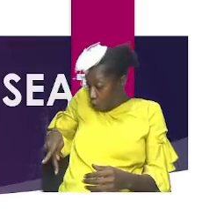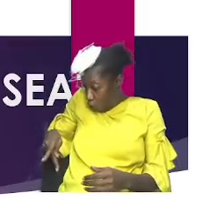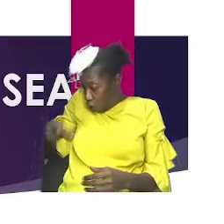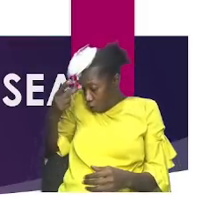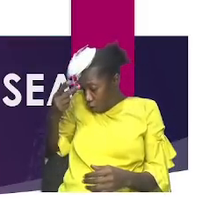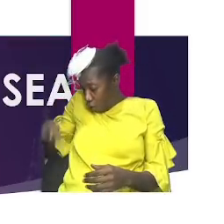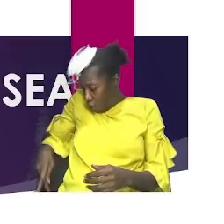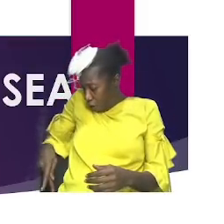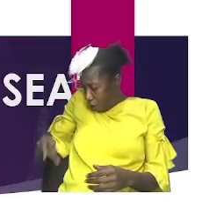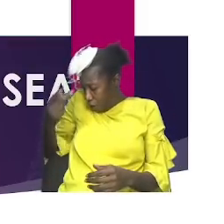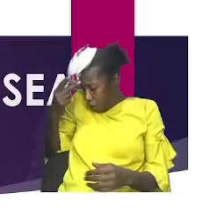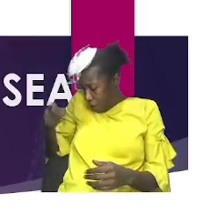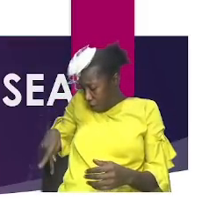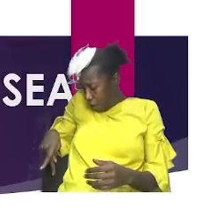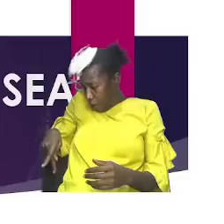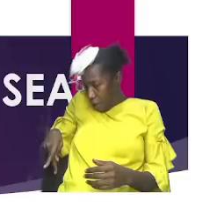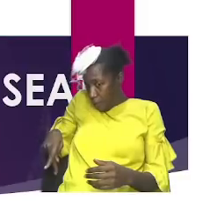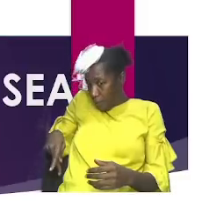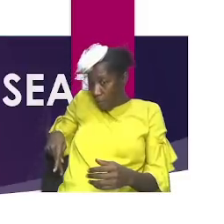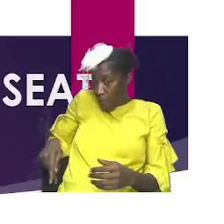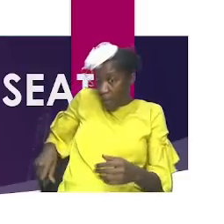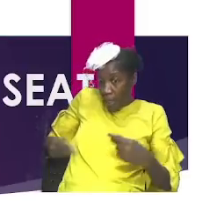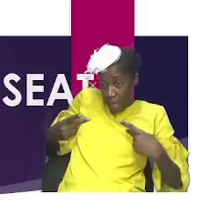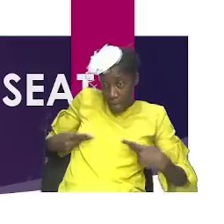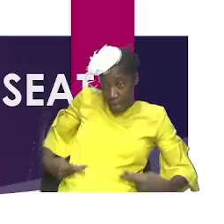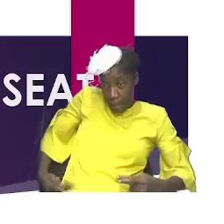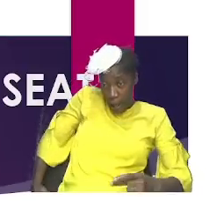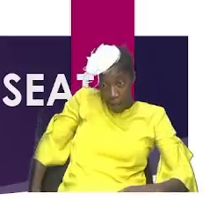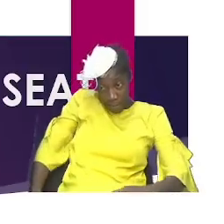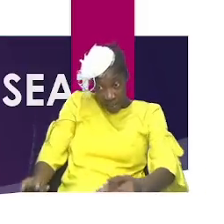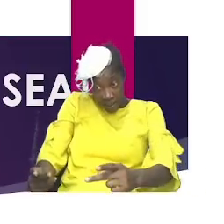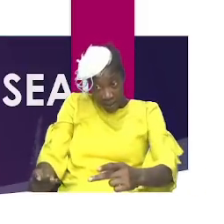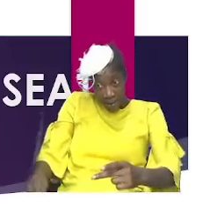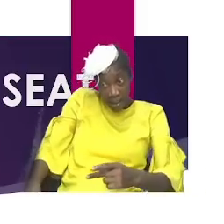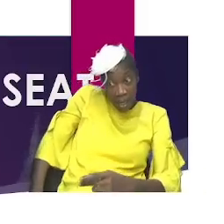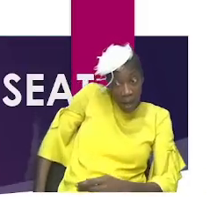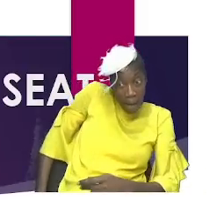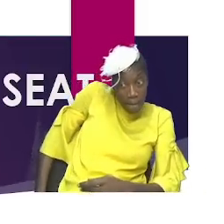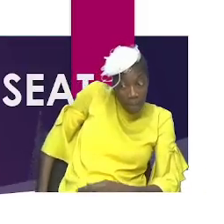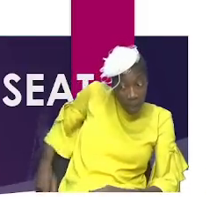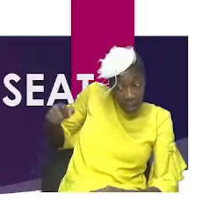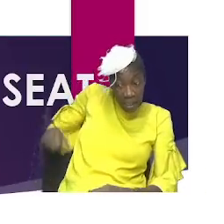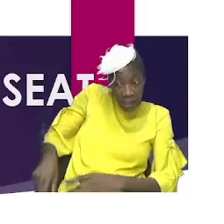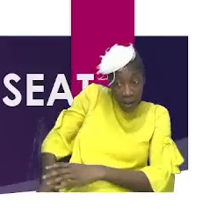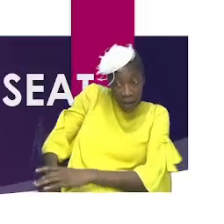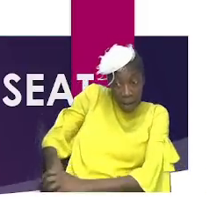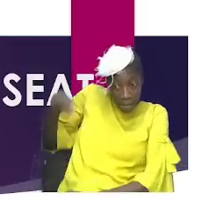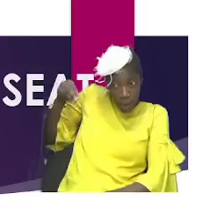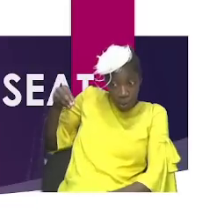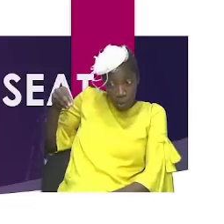there. You ever look at a pants pocket pulled out from the inside? It's just laid bare,